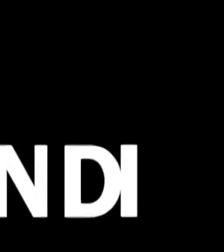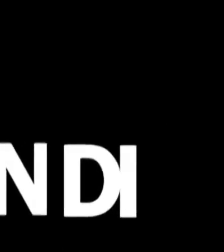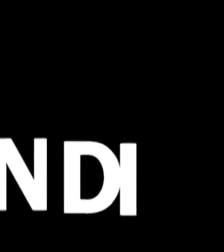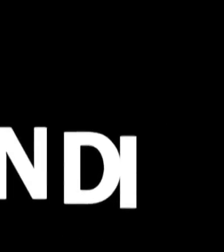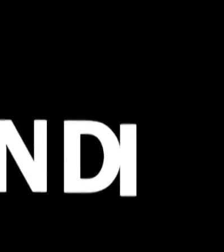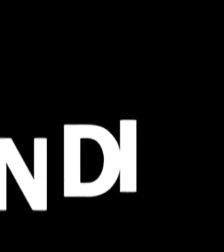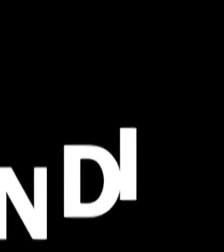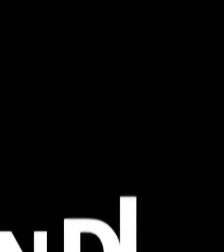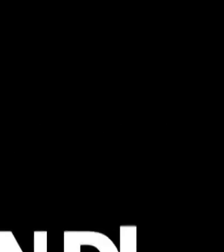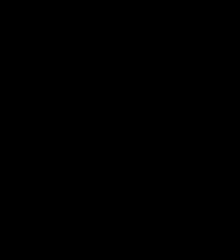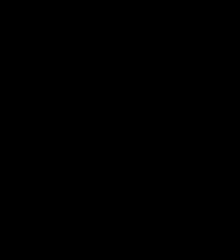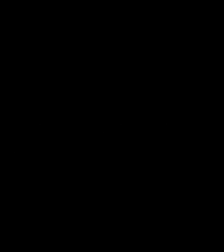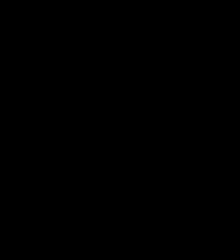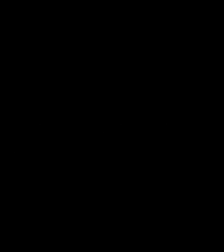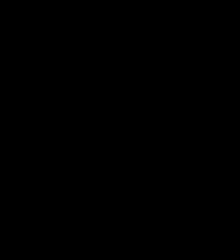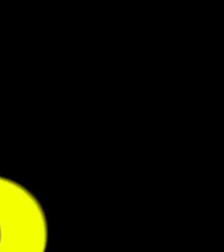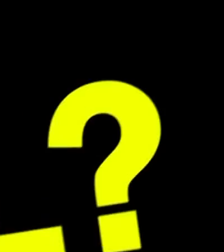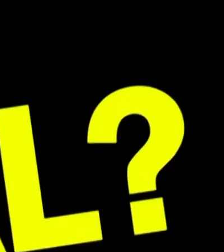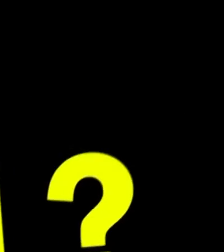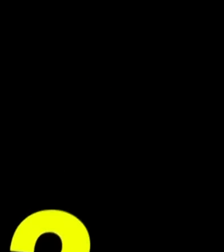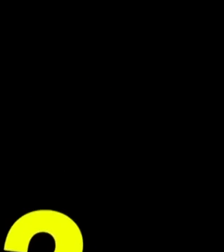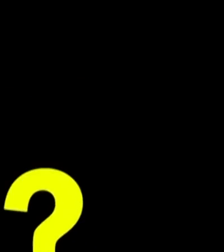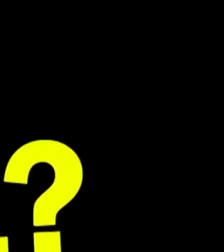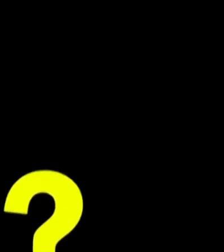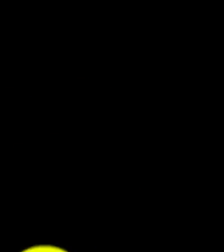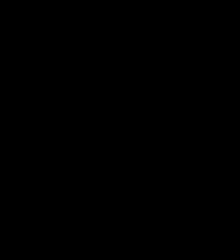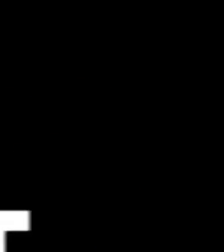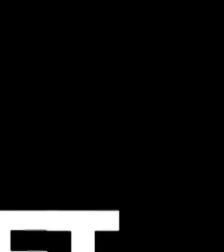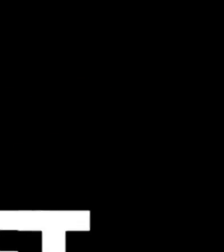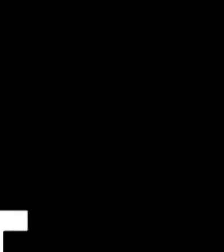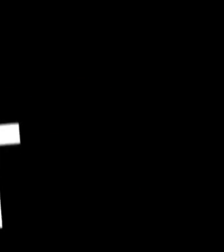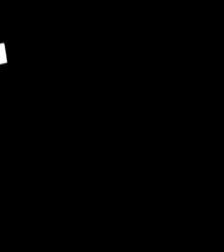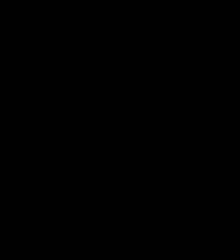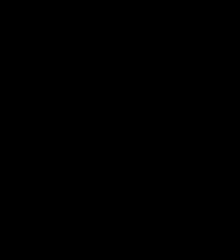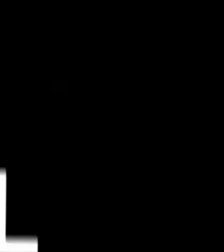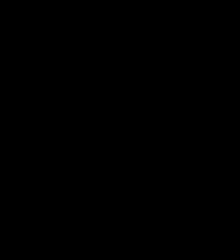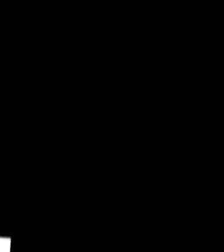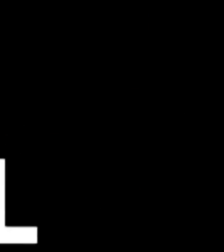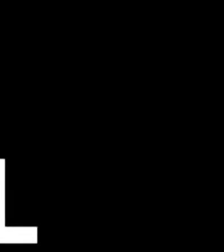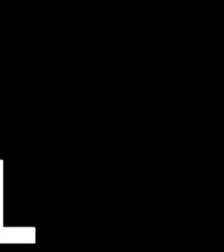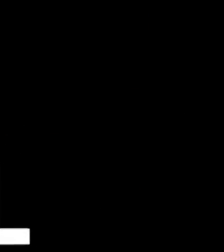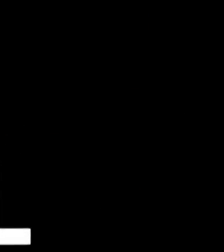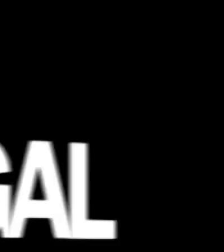Jamaicans, look on the murder rate. You think that normal? We need to get every illegal gun and